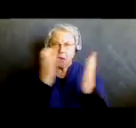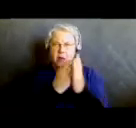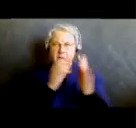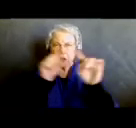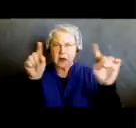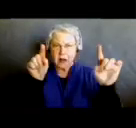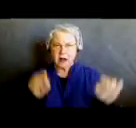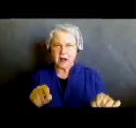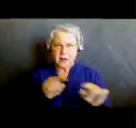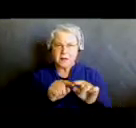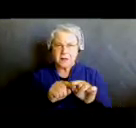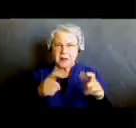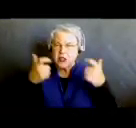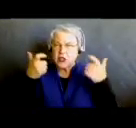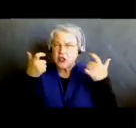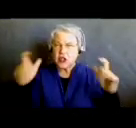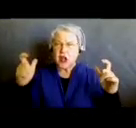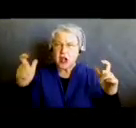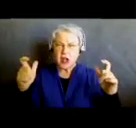giant